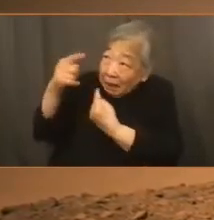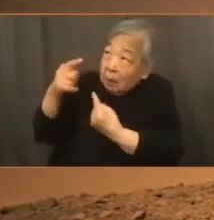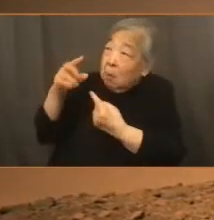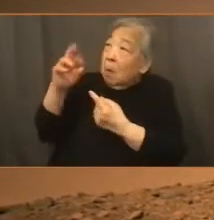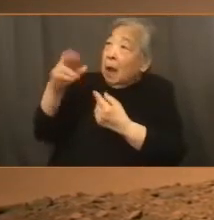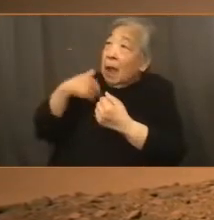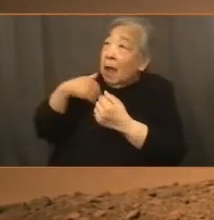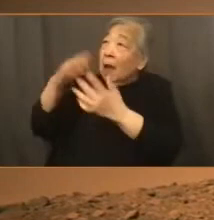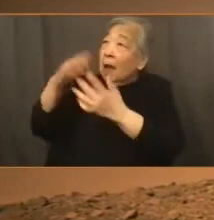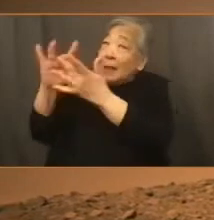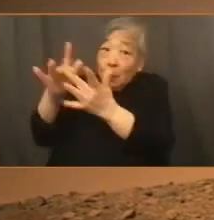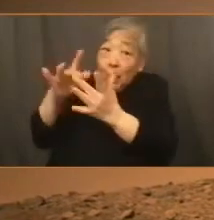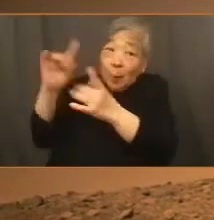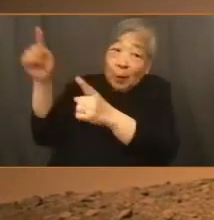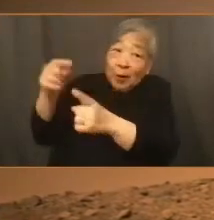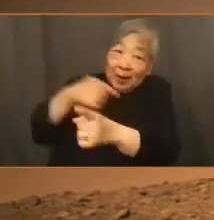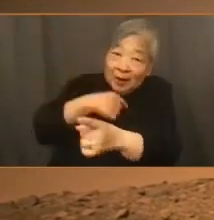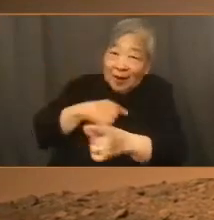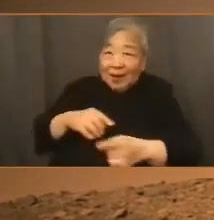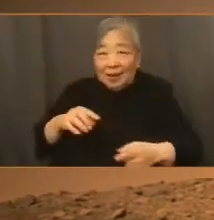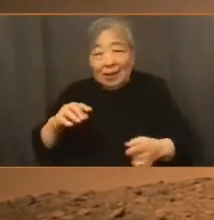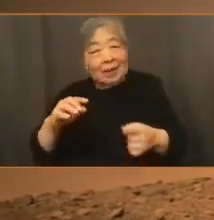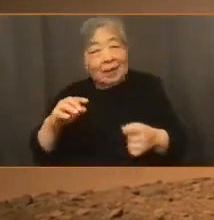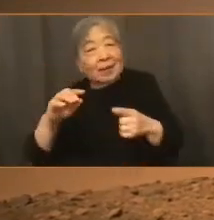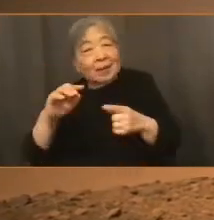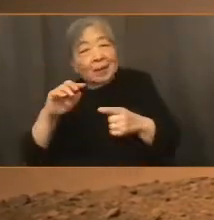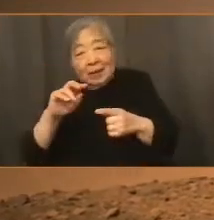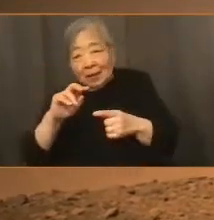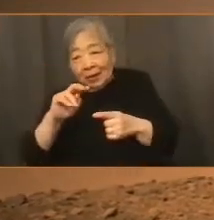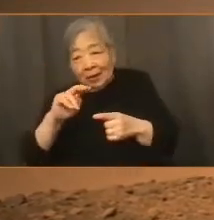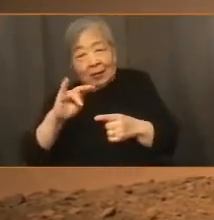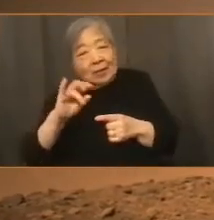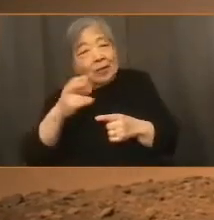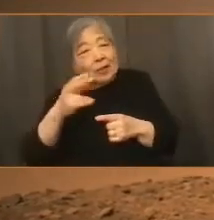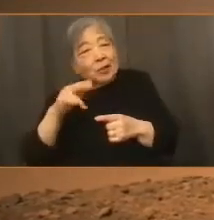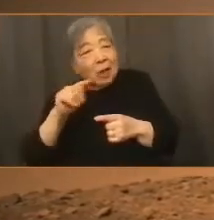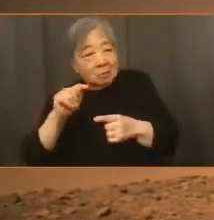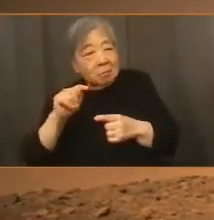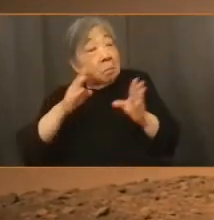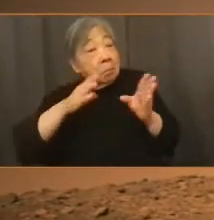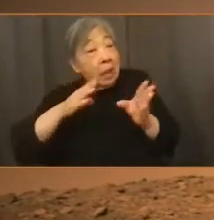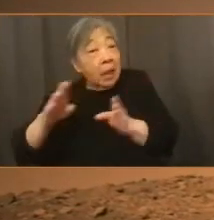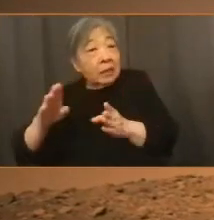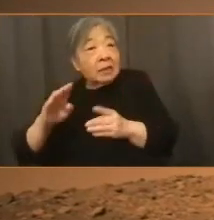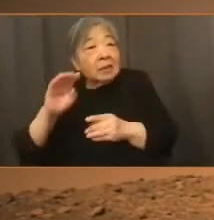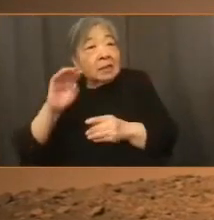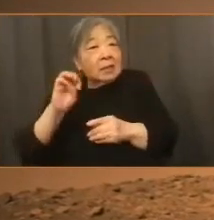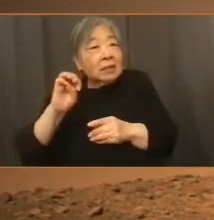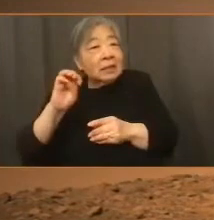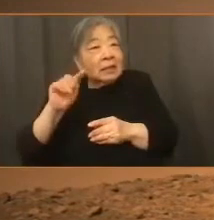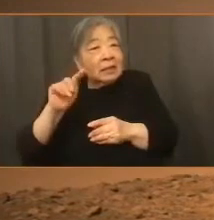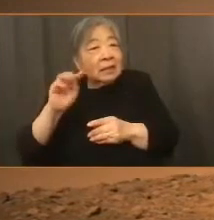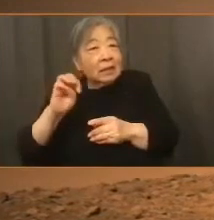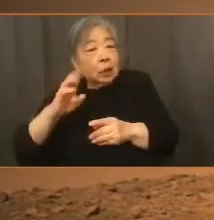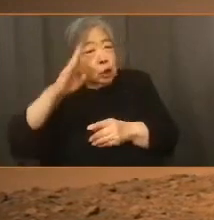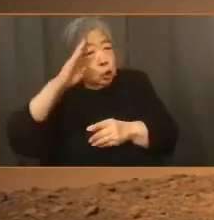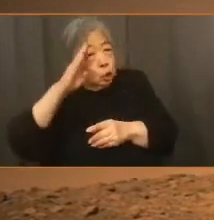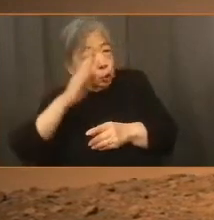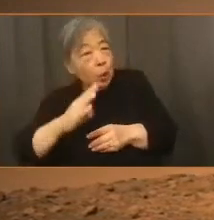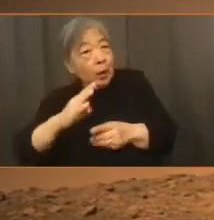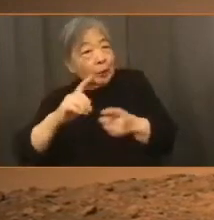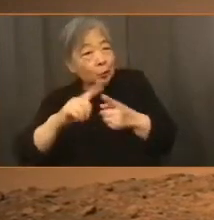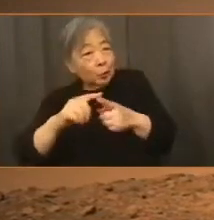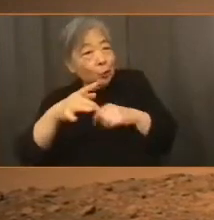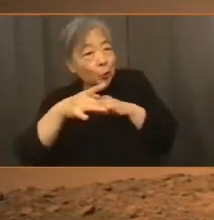the plan for Dragonfly is direct to Earth communications, what we call DTE. So yeah, Dragonfly has a